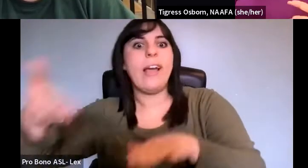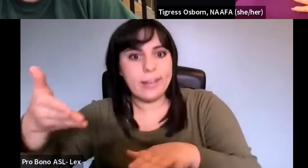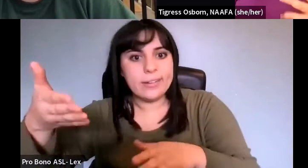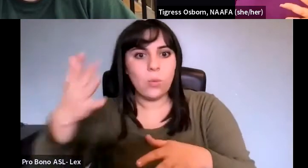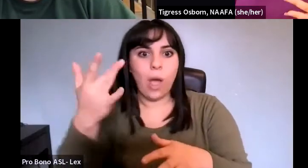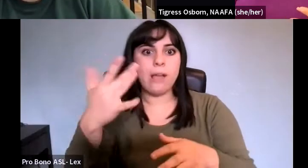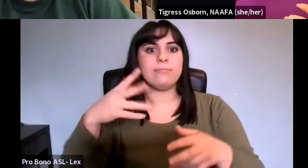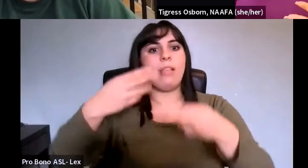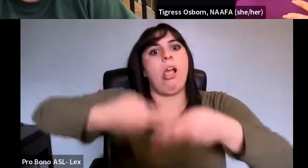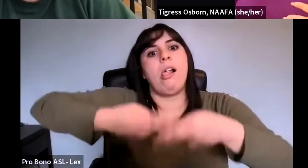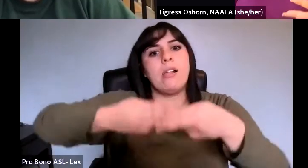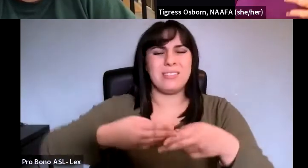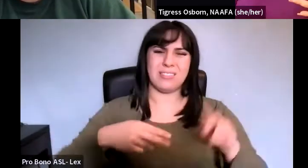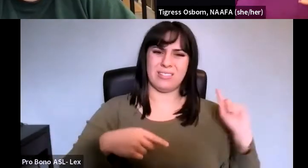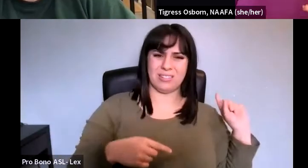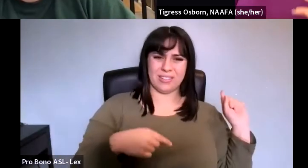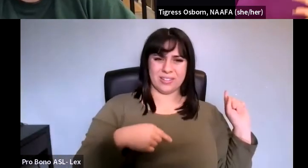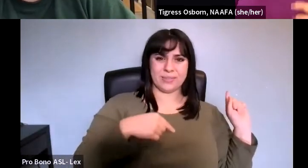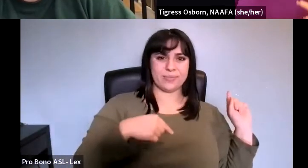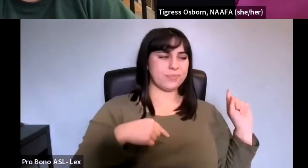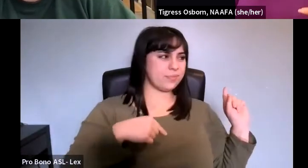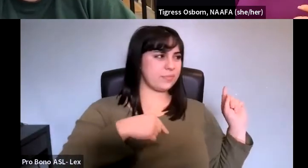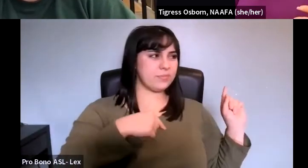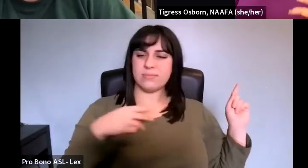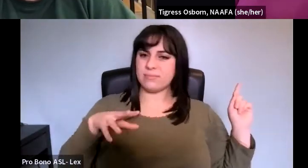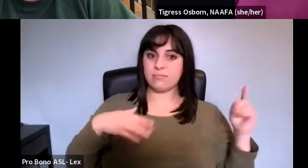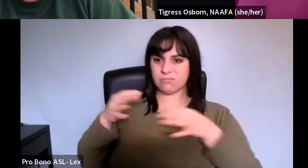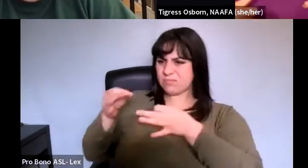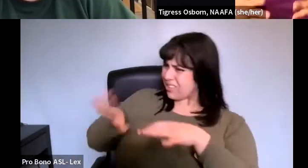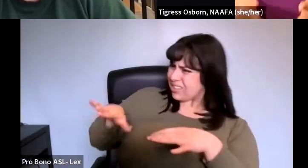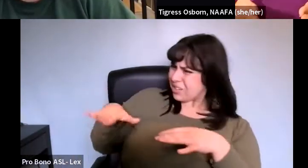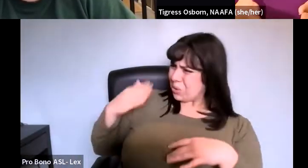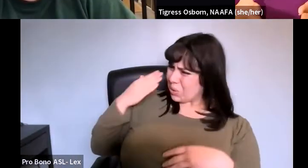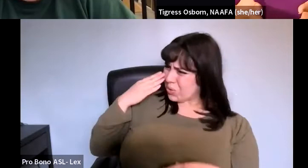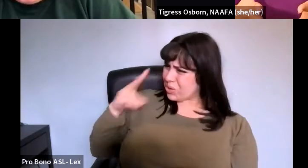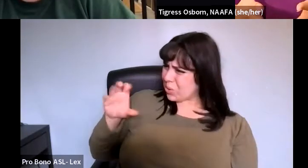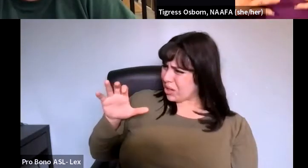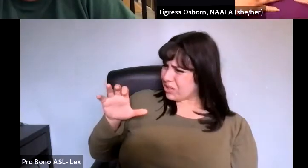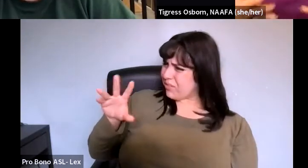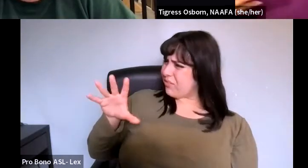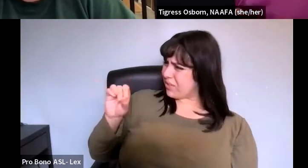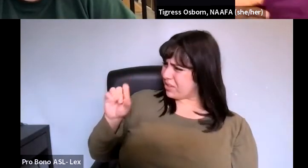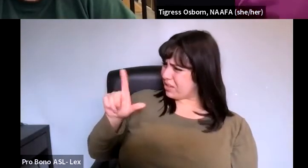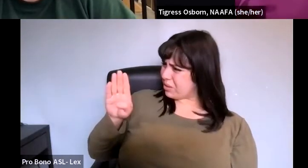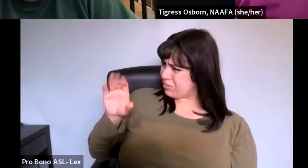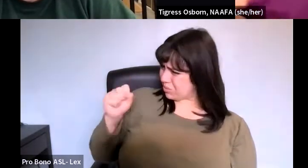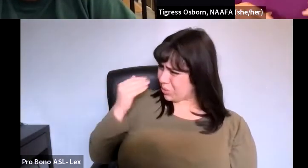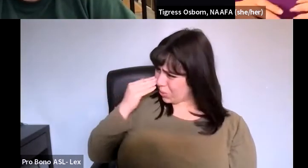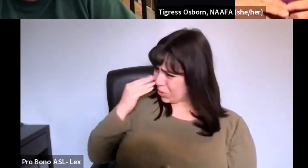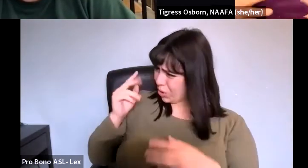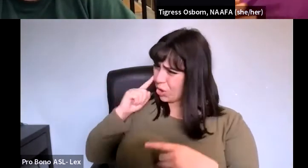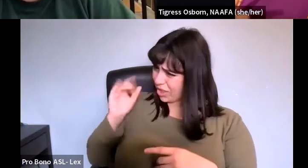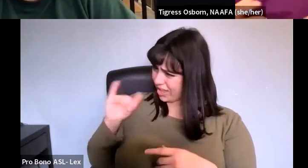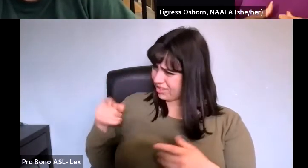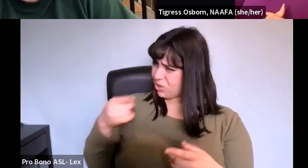no. And they don't, because no one can conceive of what that size looks like unless you know people that size